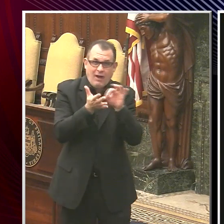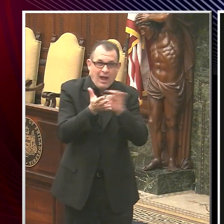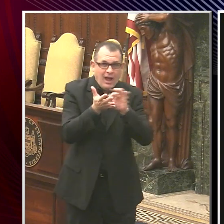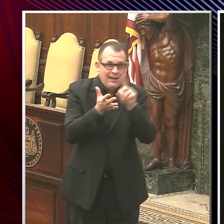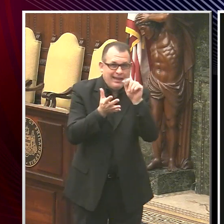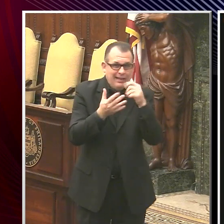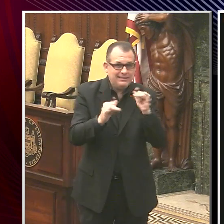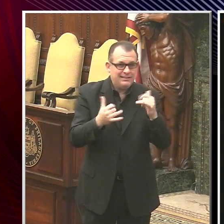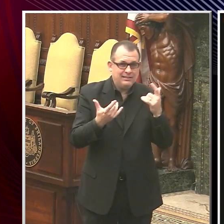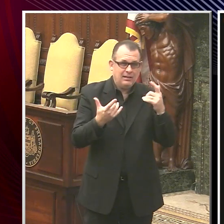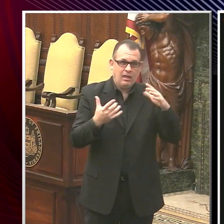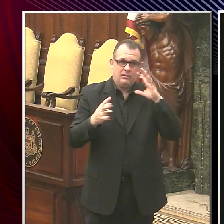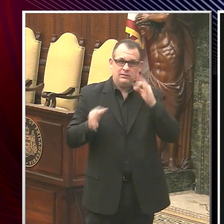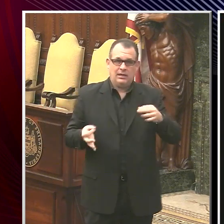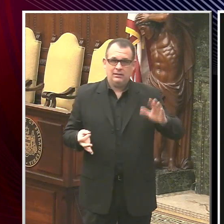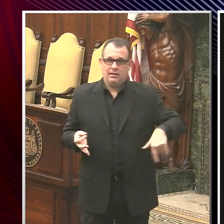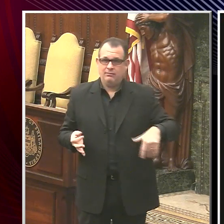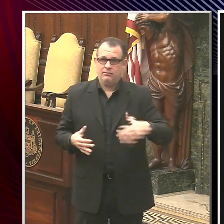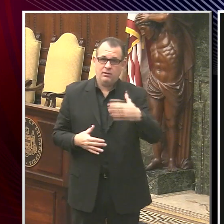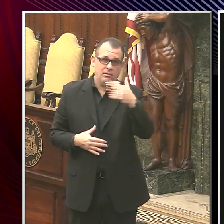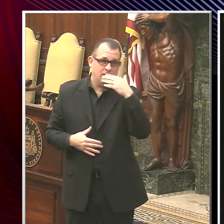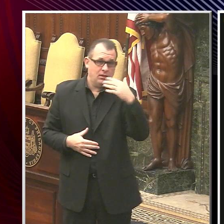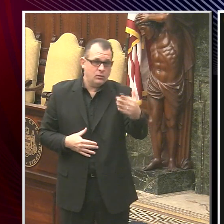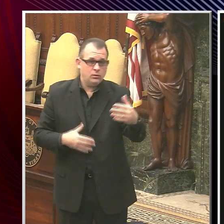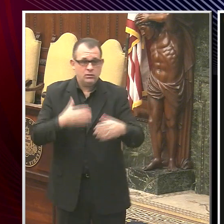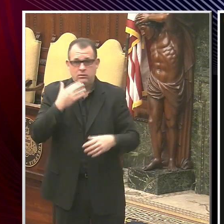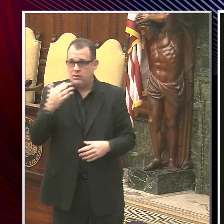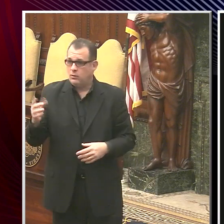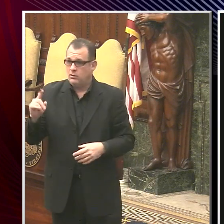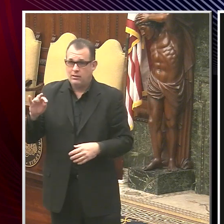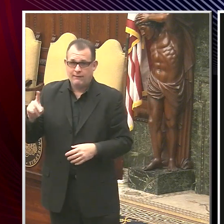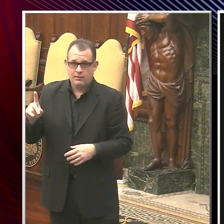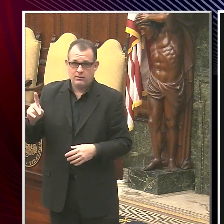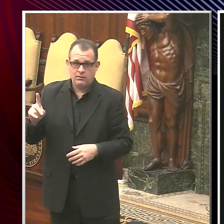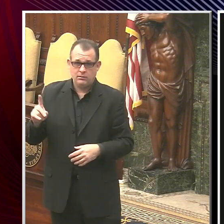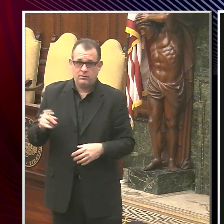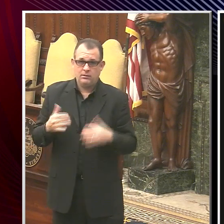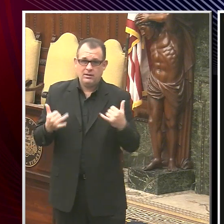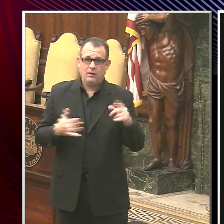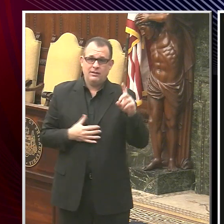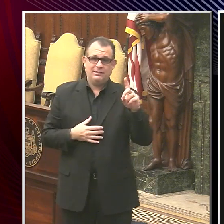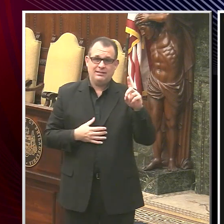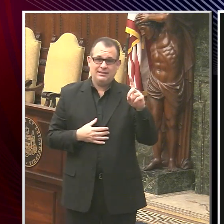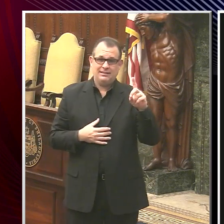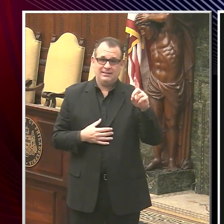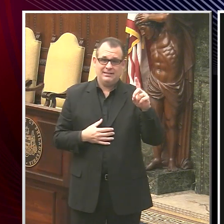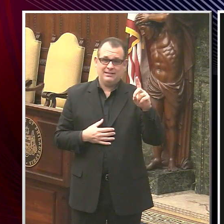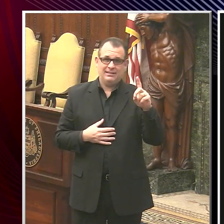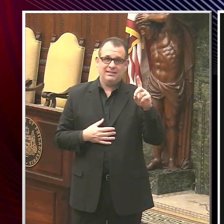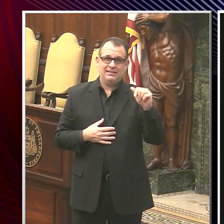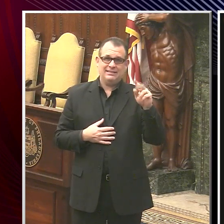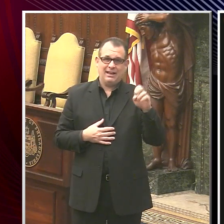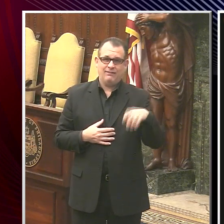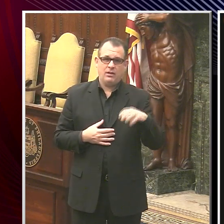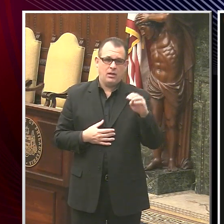you. Thank you, David. Next up, we have David Merle from Philly Mag. You can go ahead and unmute yourself and ask